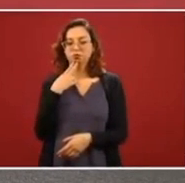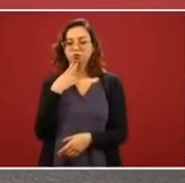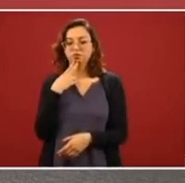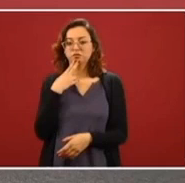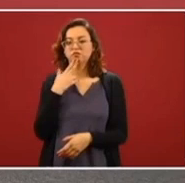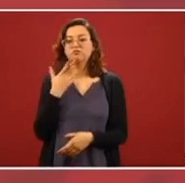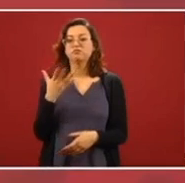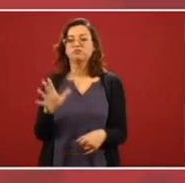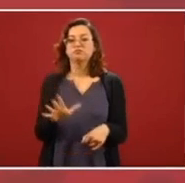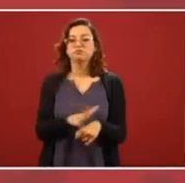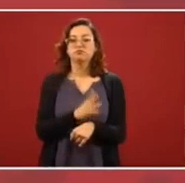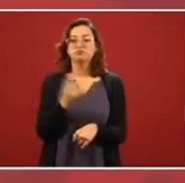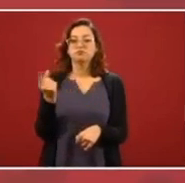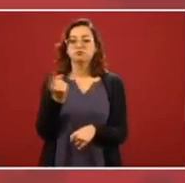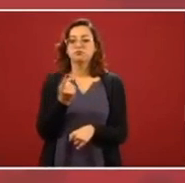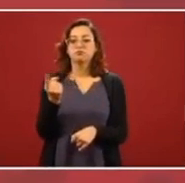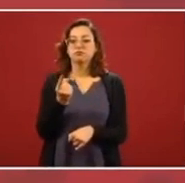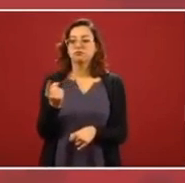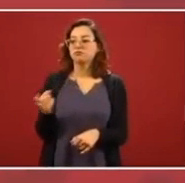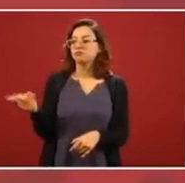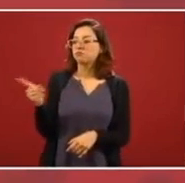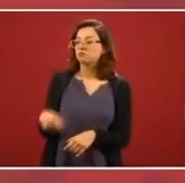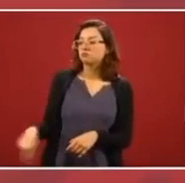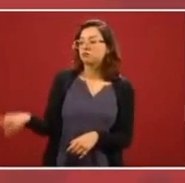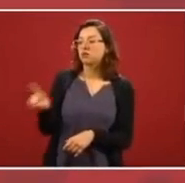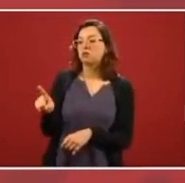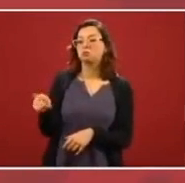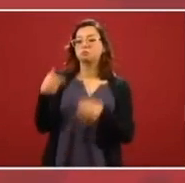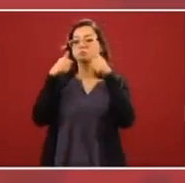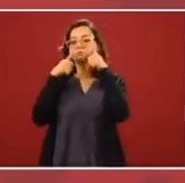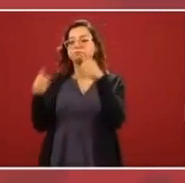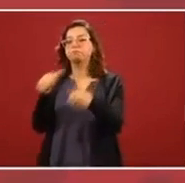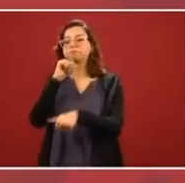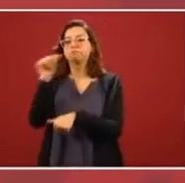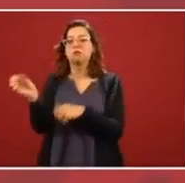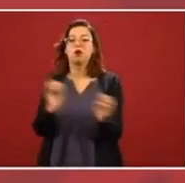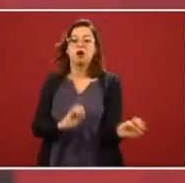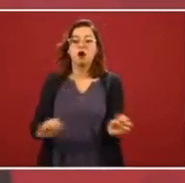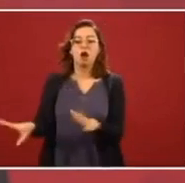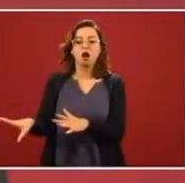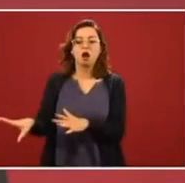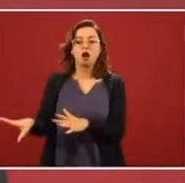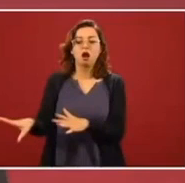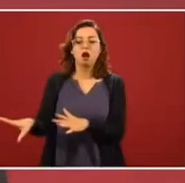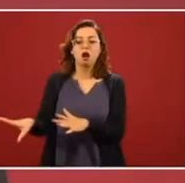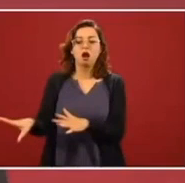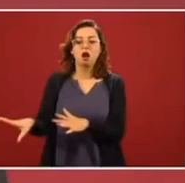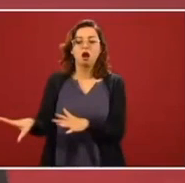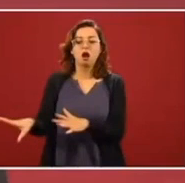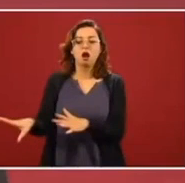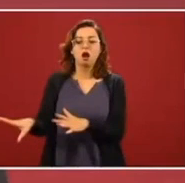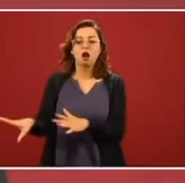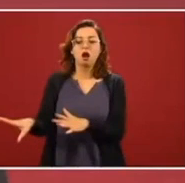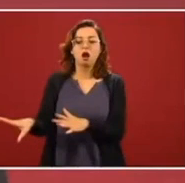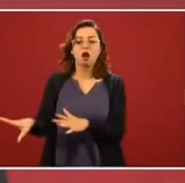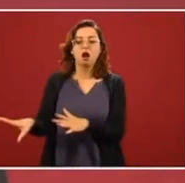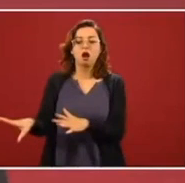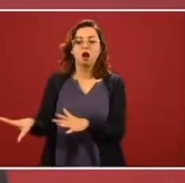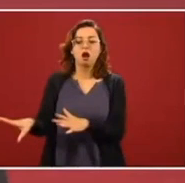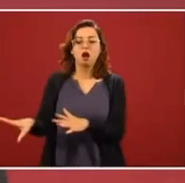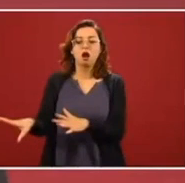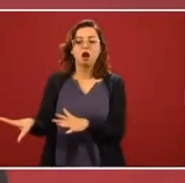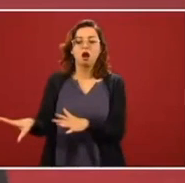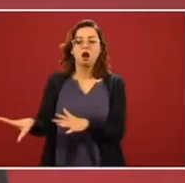se mantenían en el abandono completo. because they Entonces were sí les ayuda, maintained in